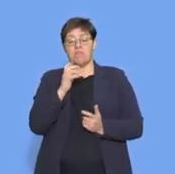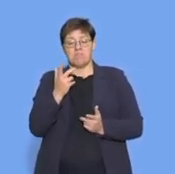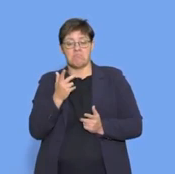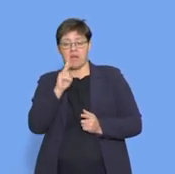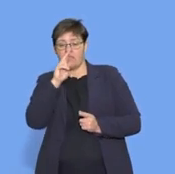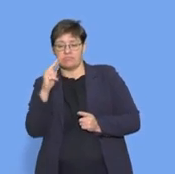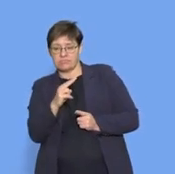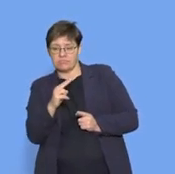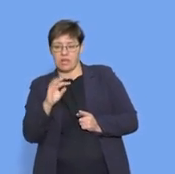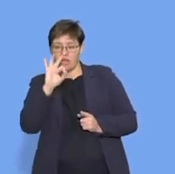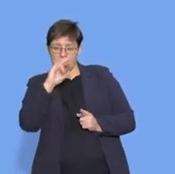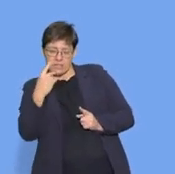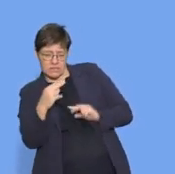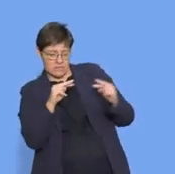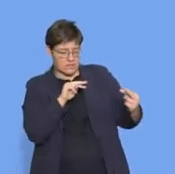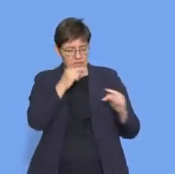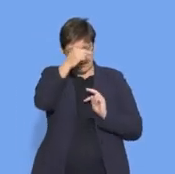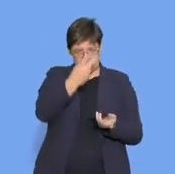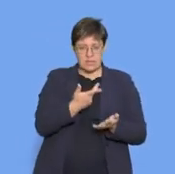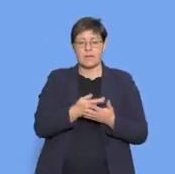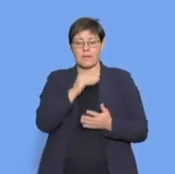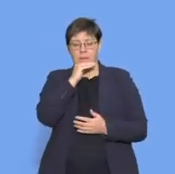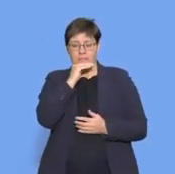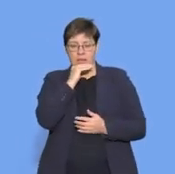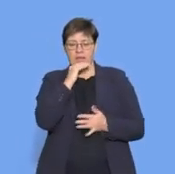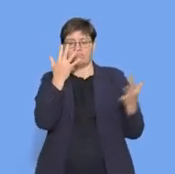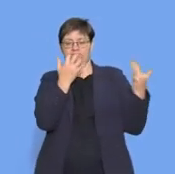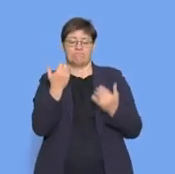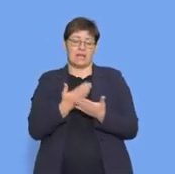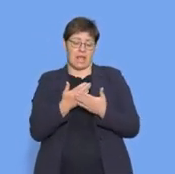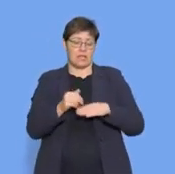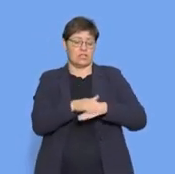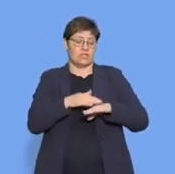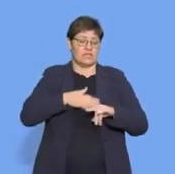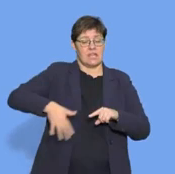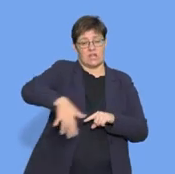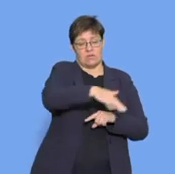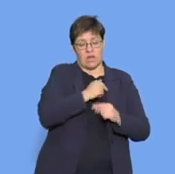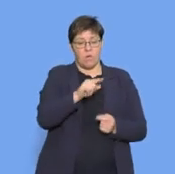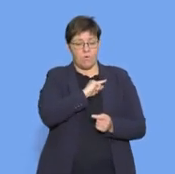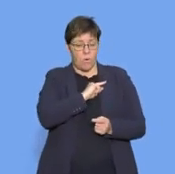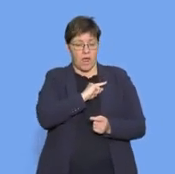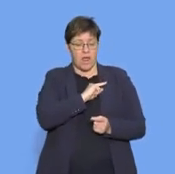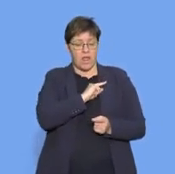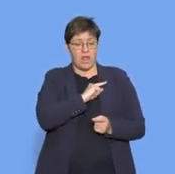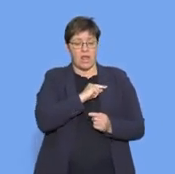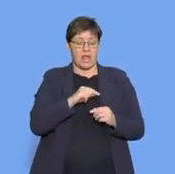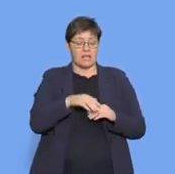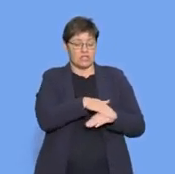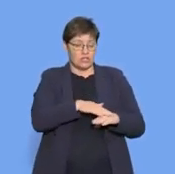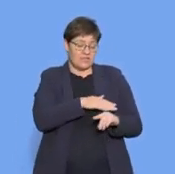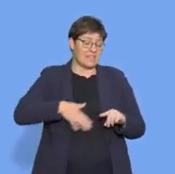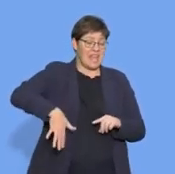surface area. And the total surface area of a polyhedron can be found by adding